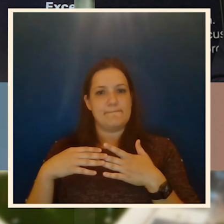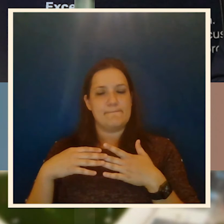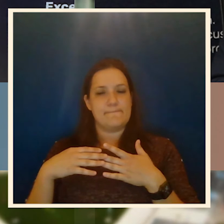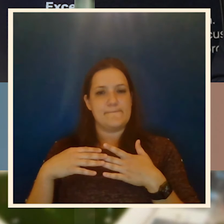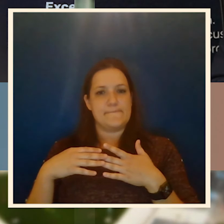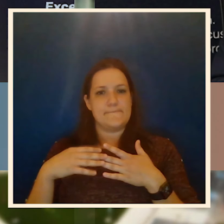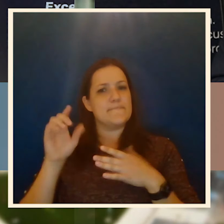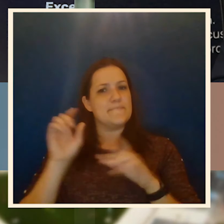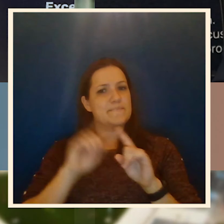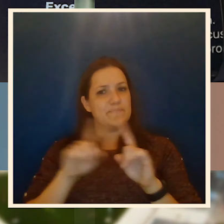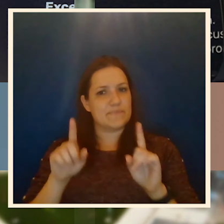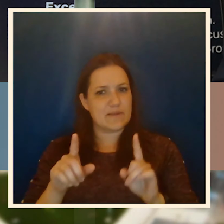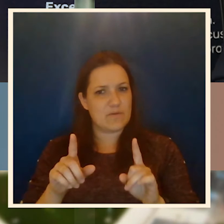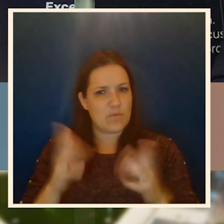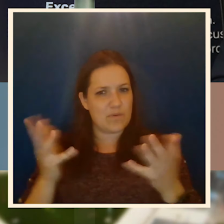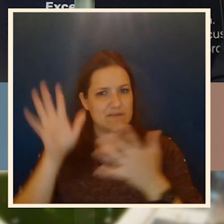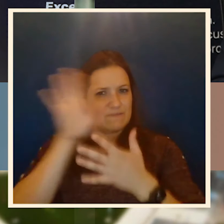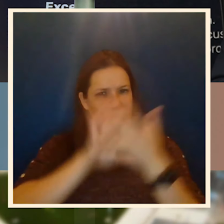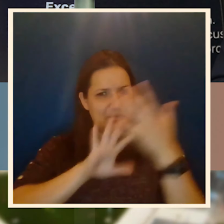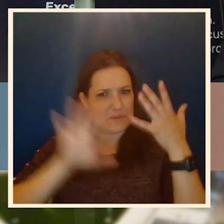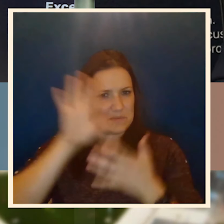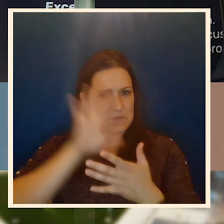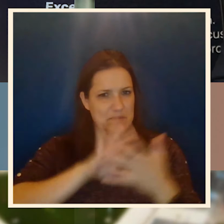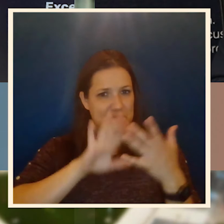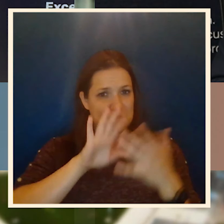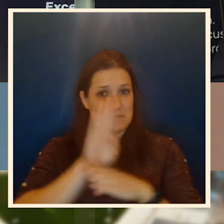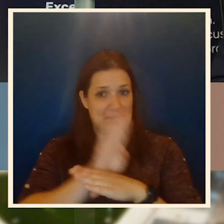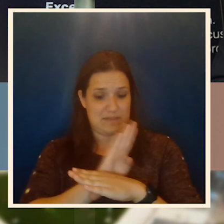behind, yeah. you know, the self-attestation. And